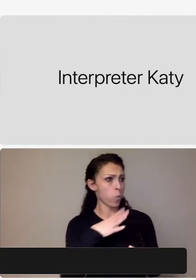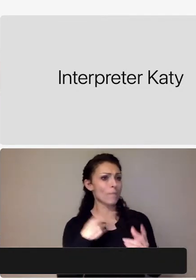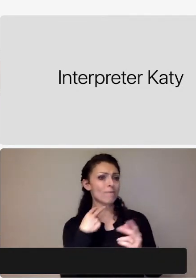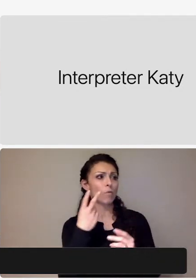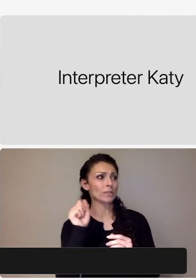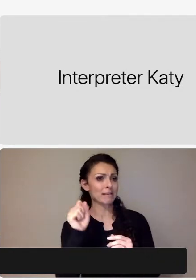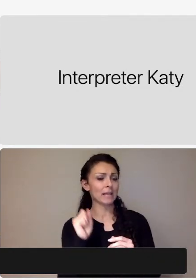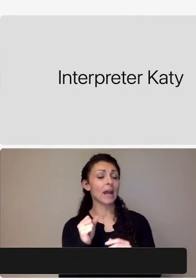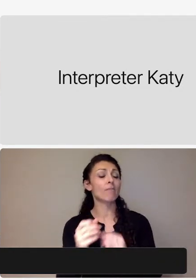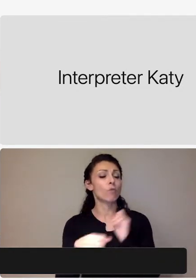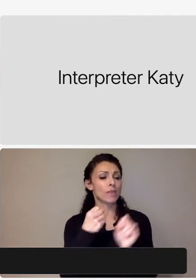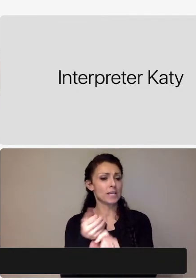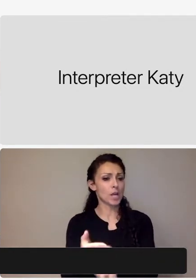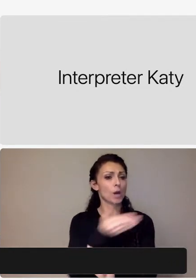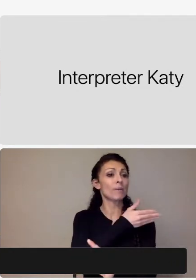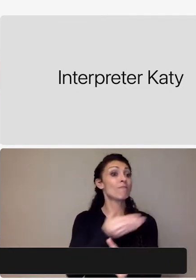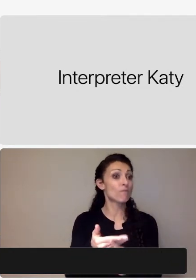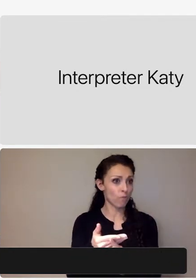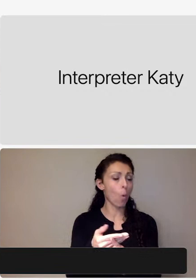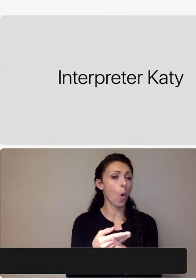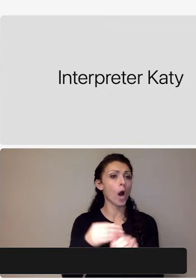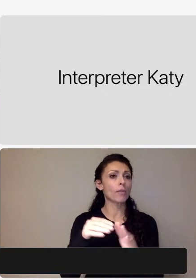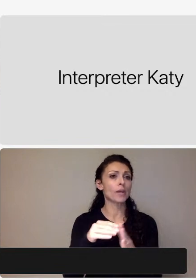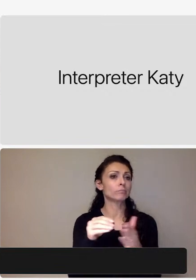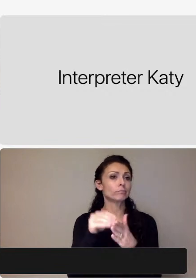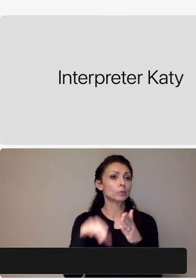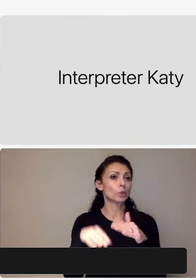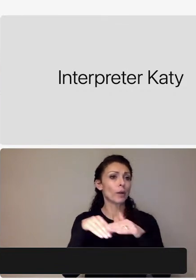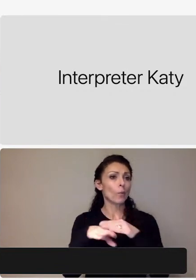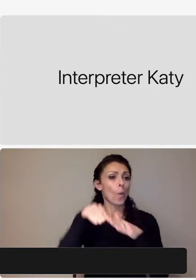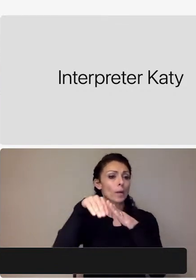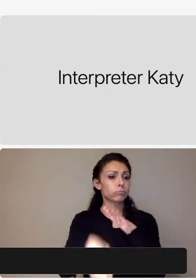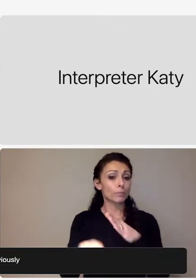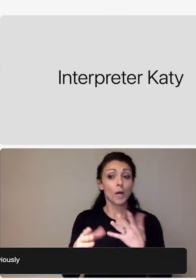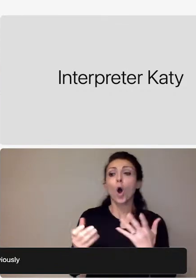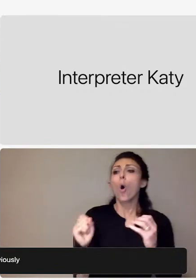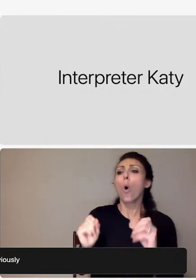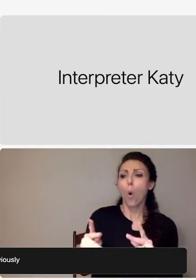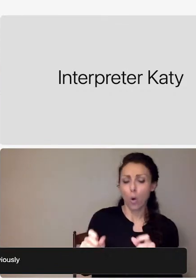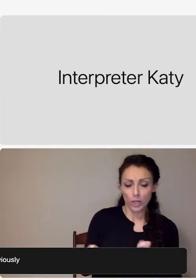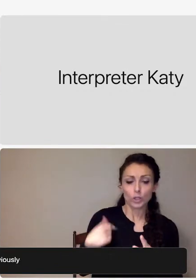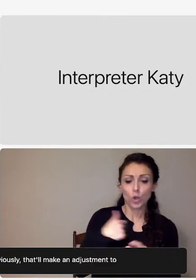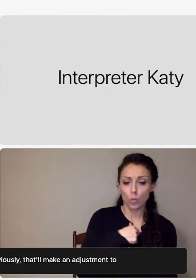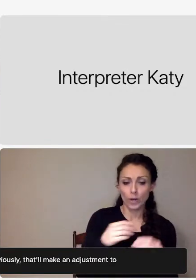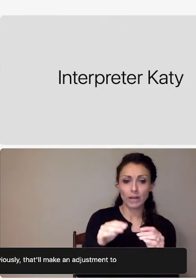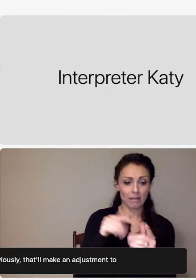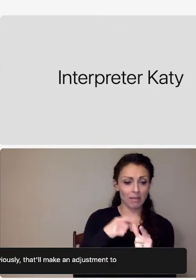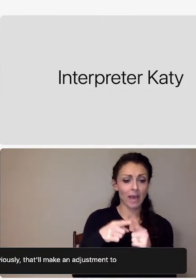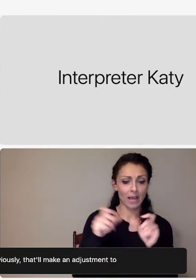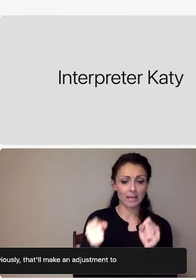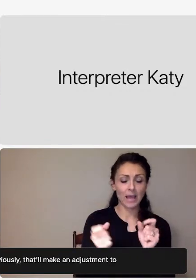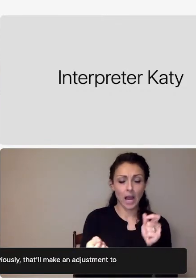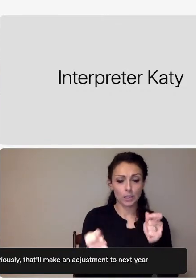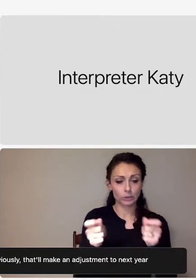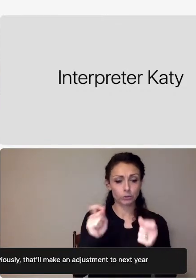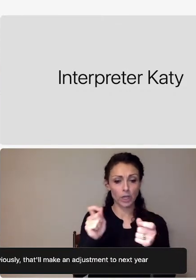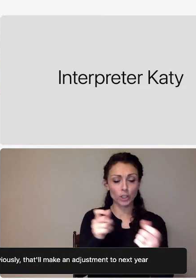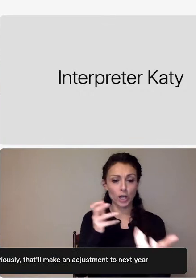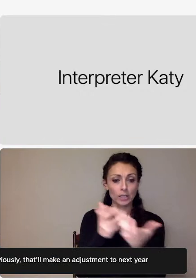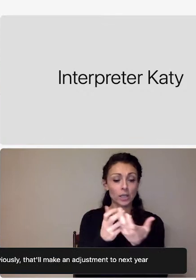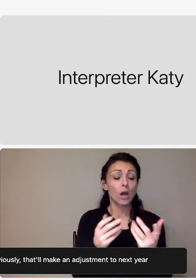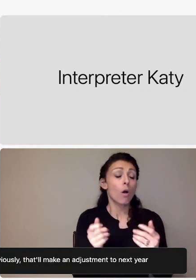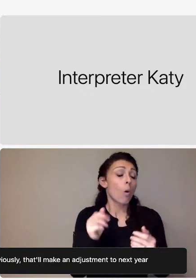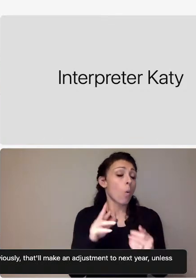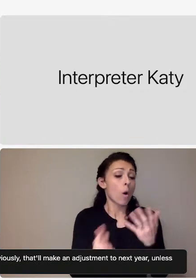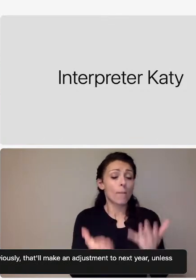okay so they'll uh depending on how we end this year obviously that'll make an adjustment to next year's lcf unless there's a change in formula which